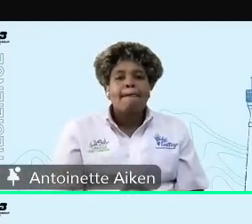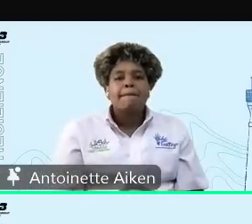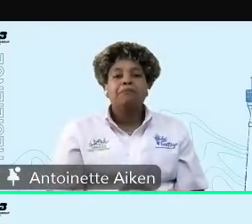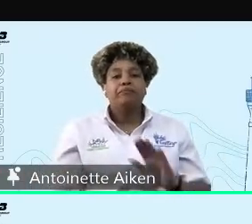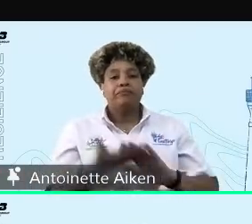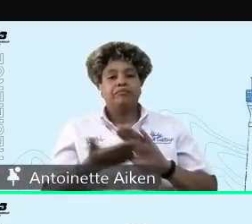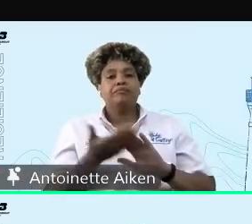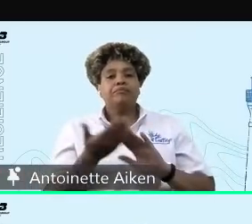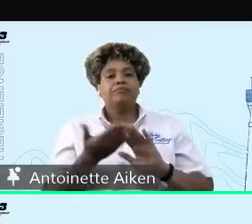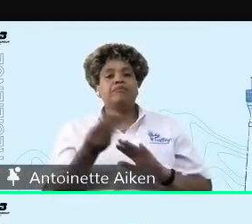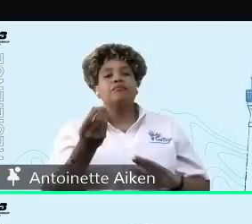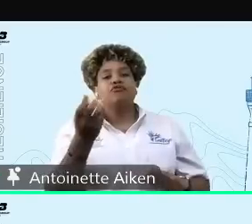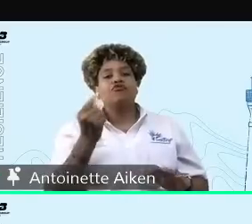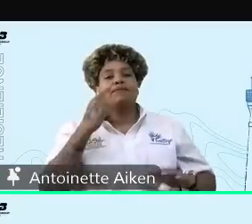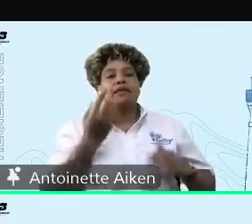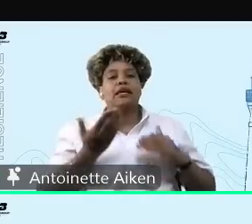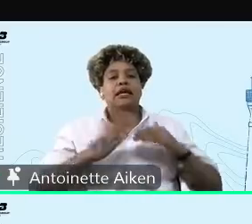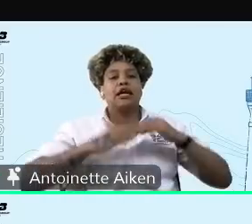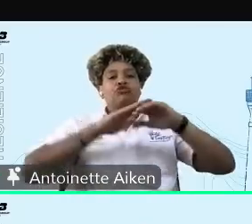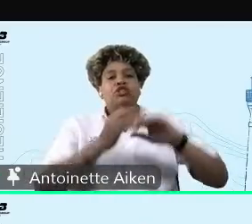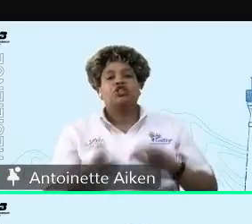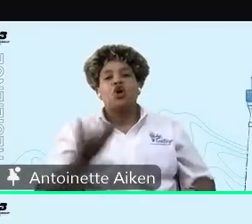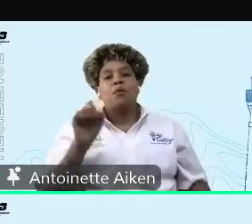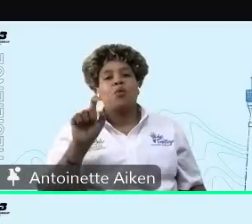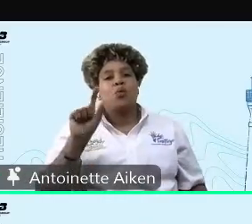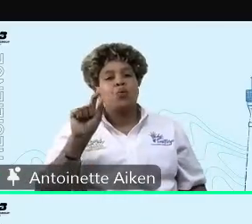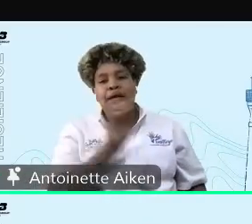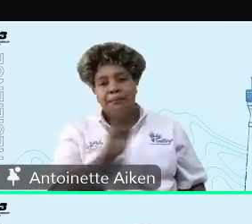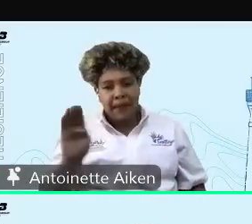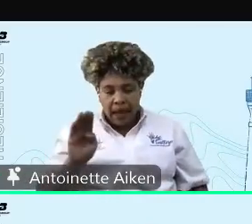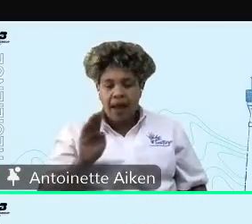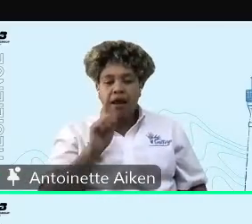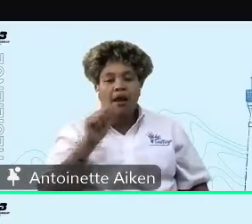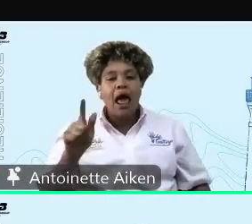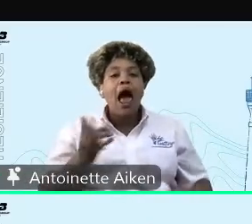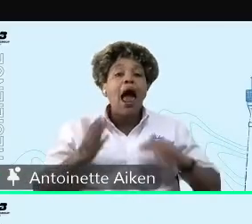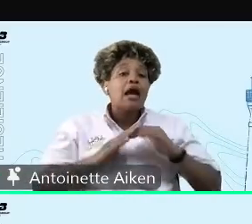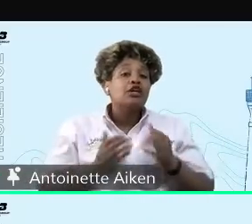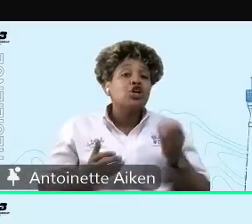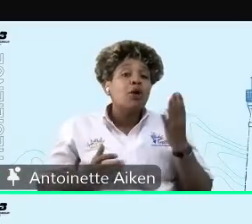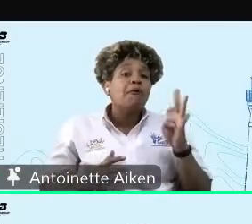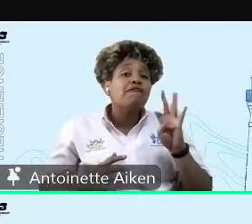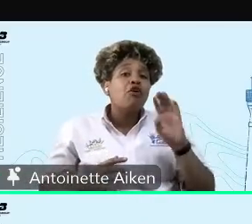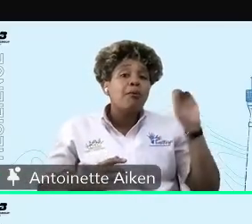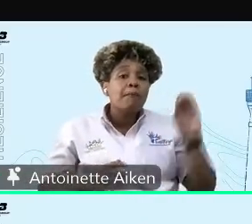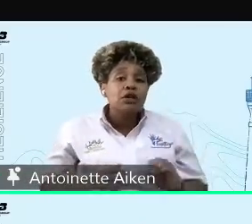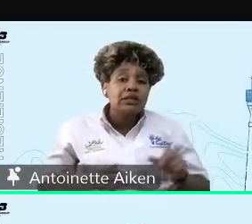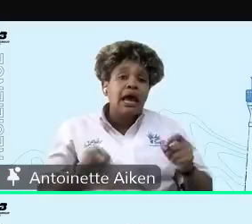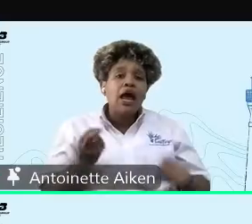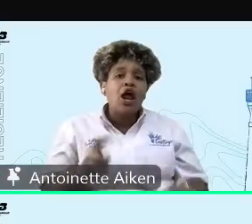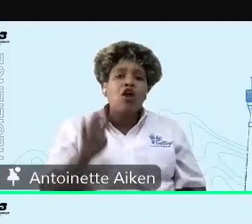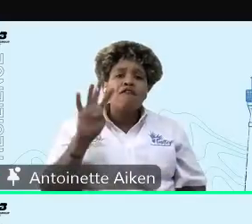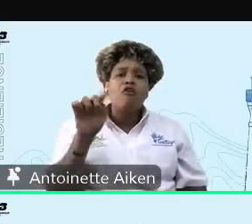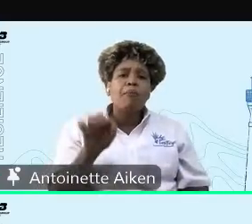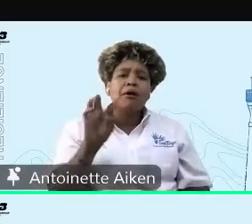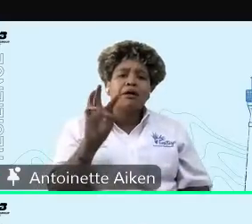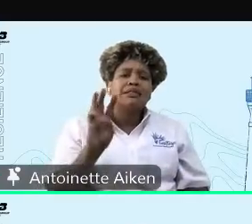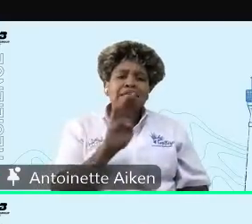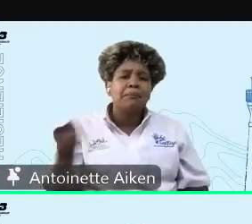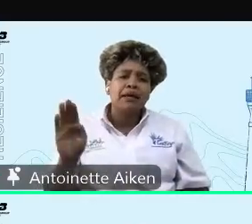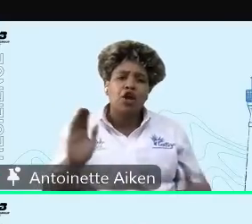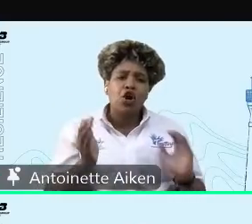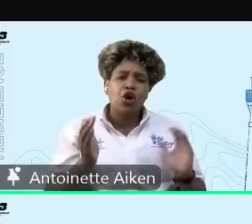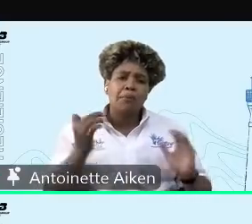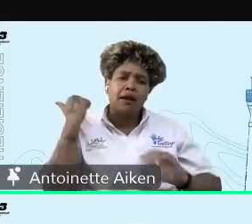Operating revenues increased to 120 billion, an increase of 4% or 4.6 billion over the